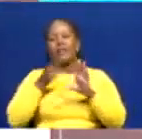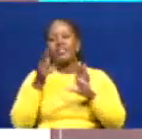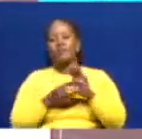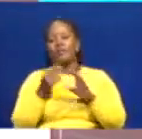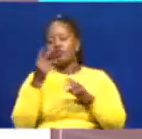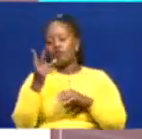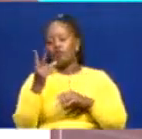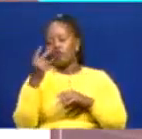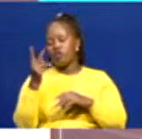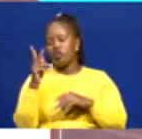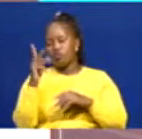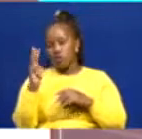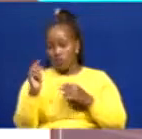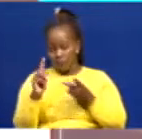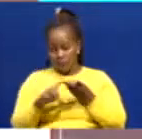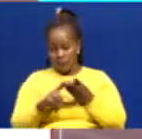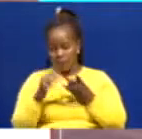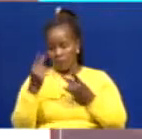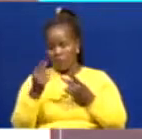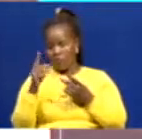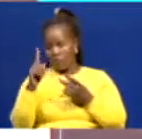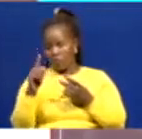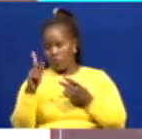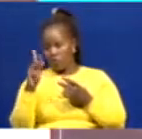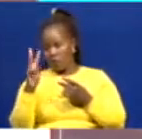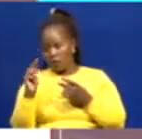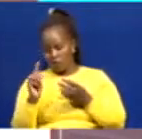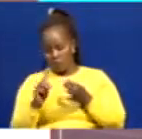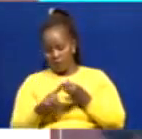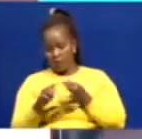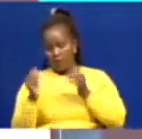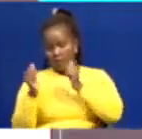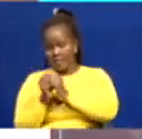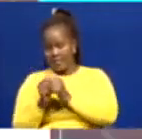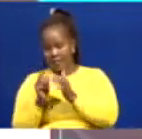race, 21 kilometers, 10 kilometers,